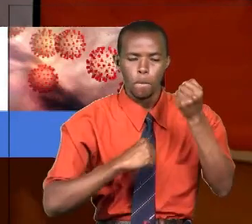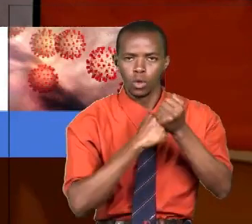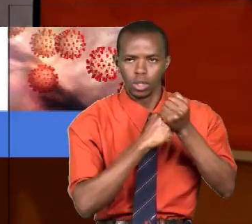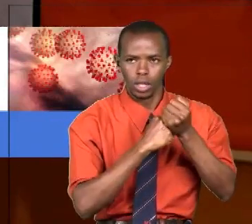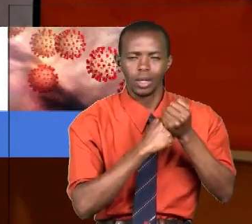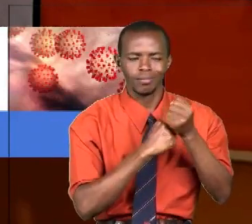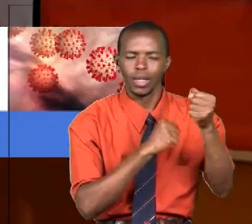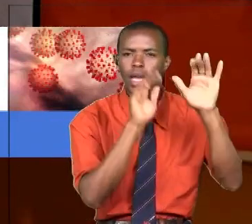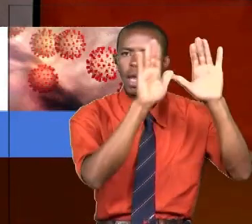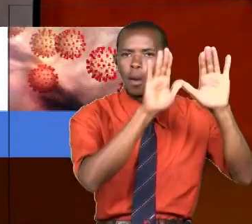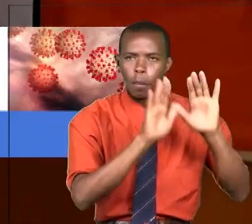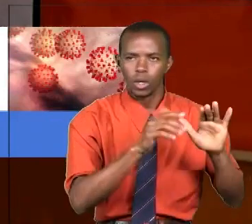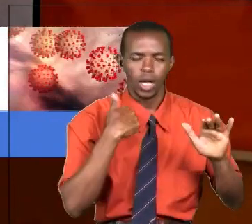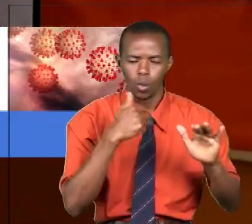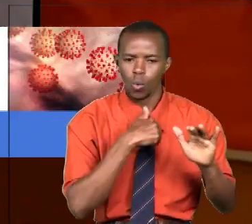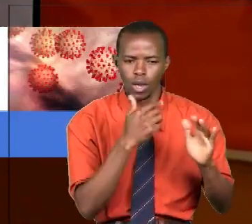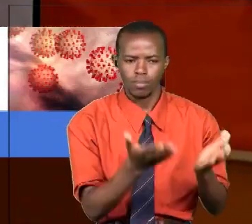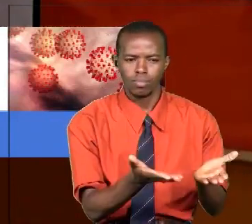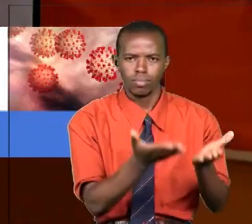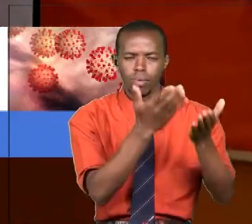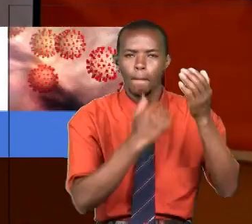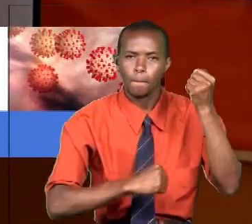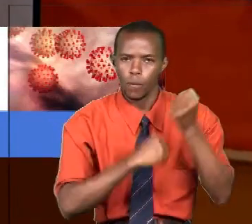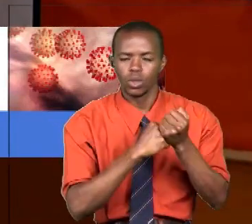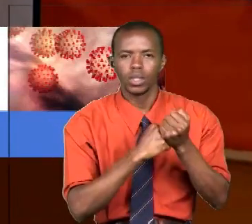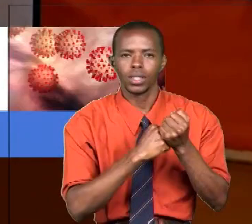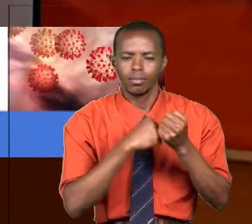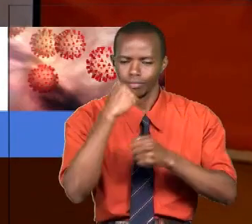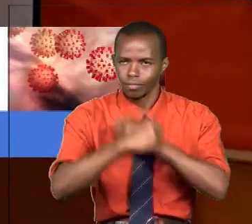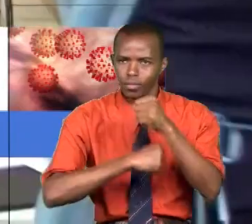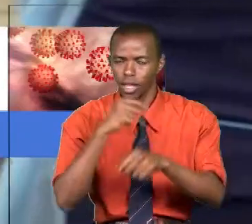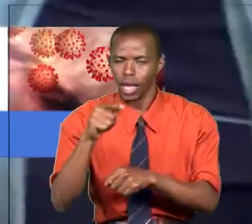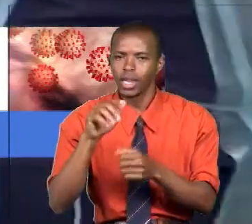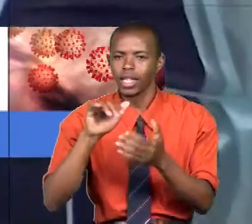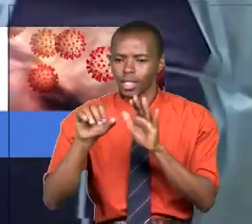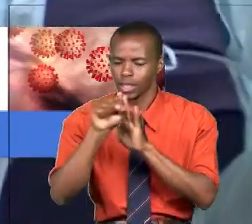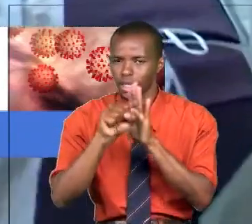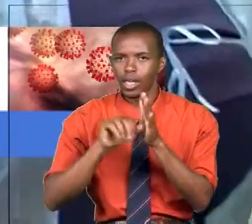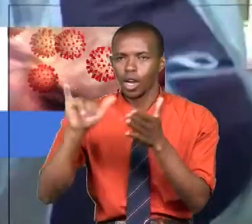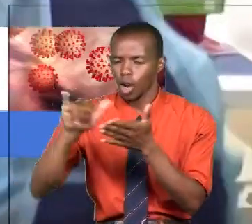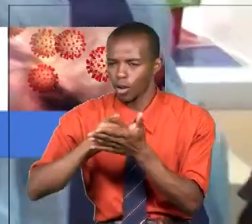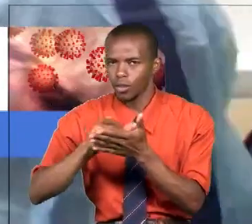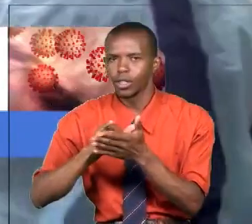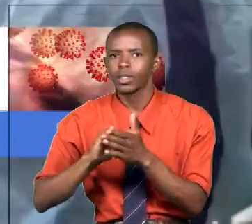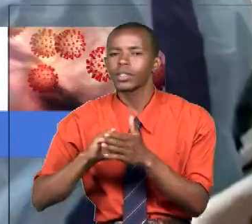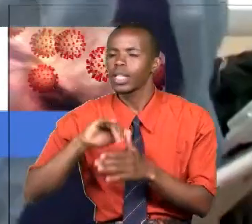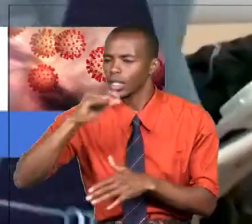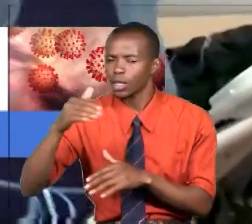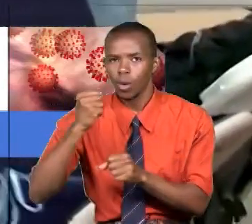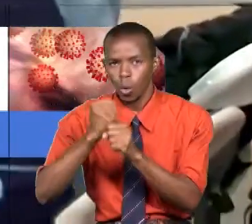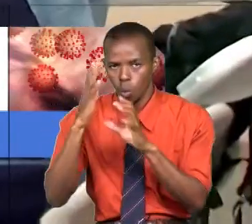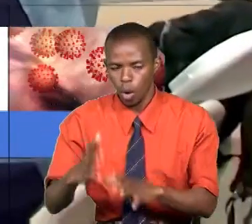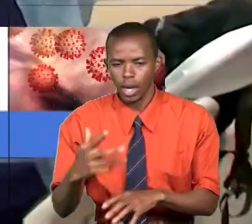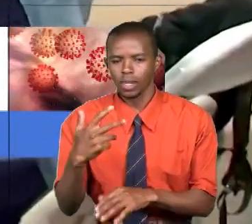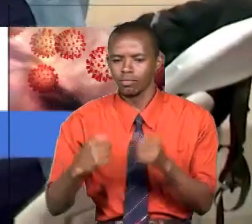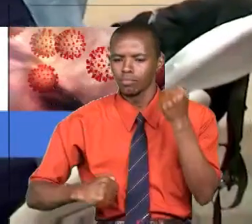so important, and we're here to promote our boosting efforts here in the state of California. State employees who still have not received a